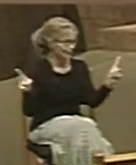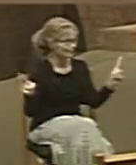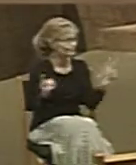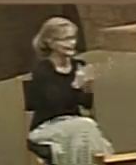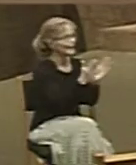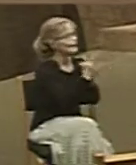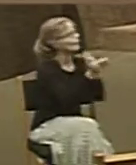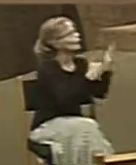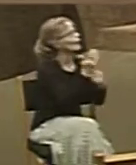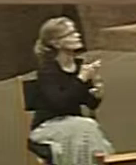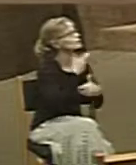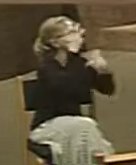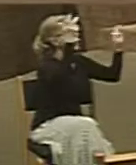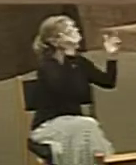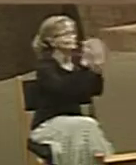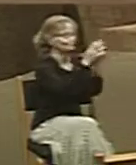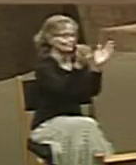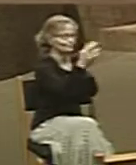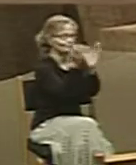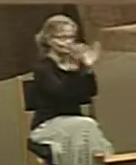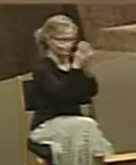your hands and shout.